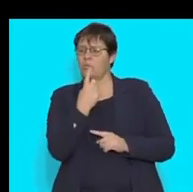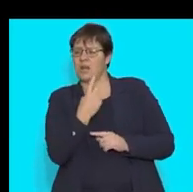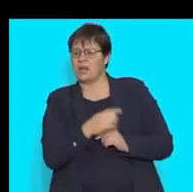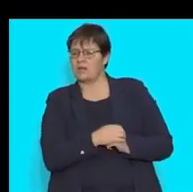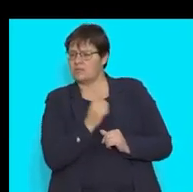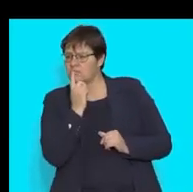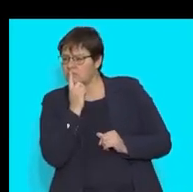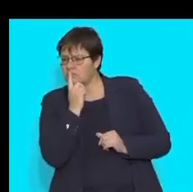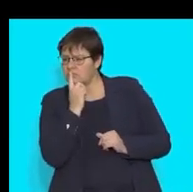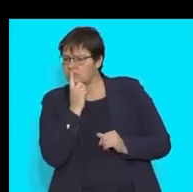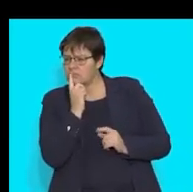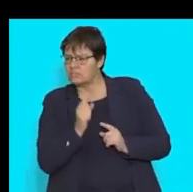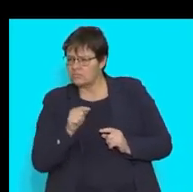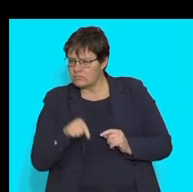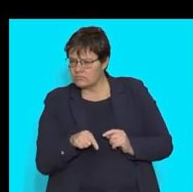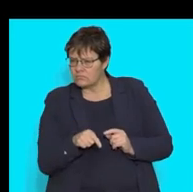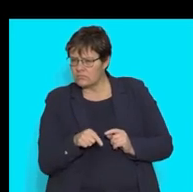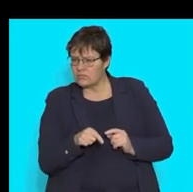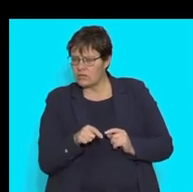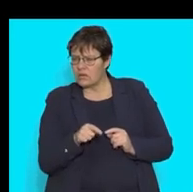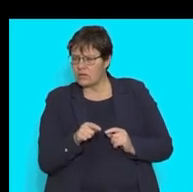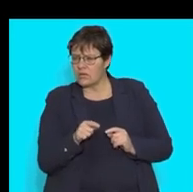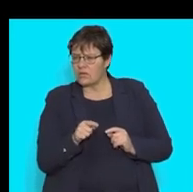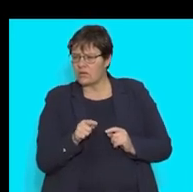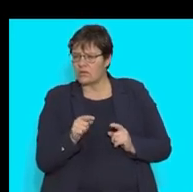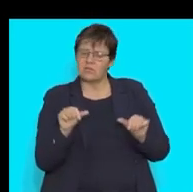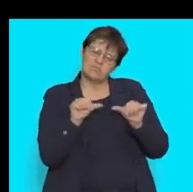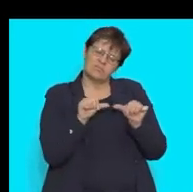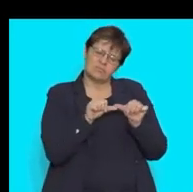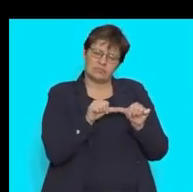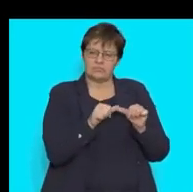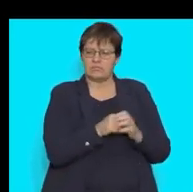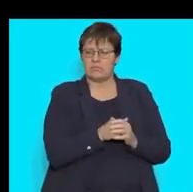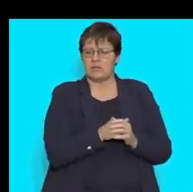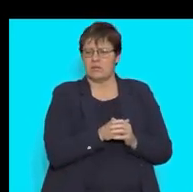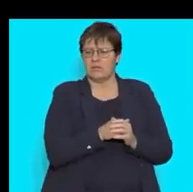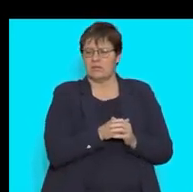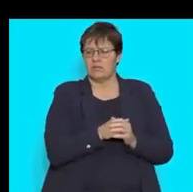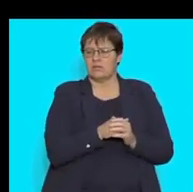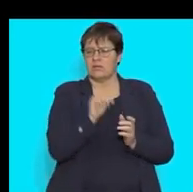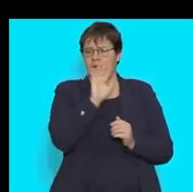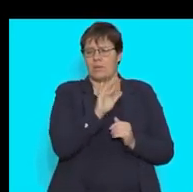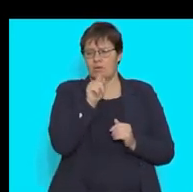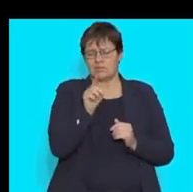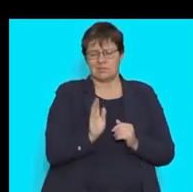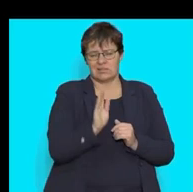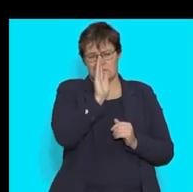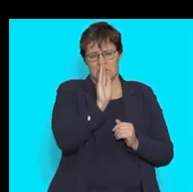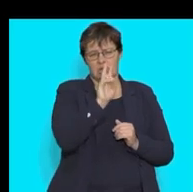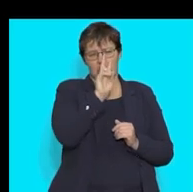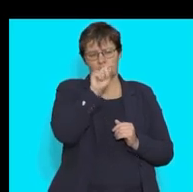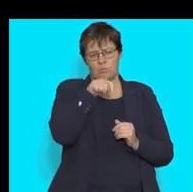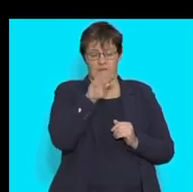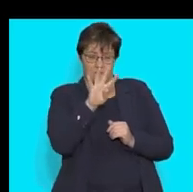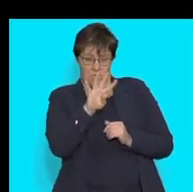0.1? Well, 0.1 is all the way down here, and I'm going to just estimate that that's going to be about there, which